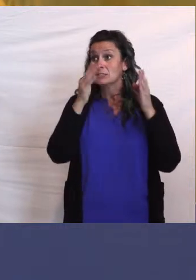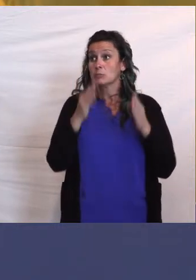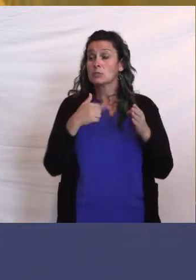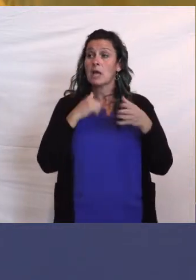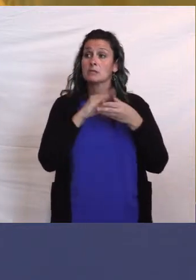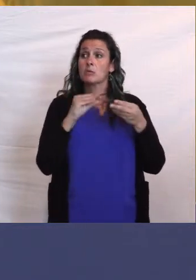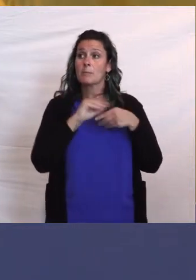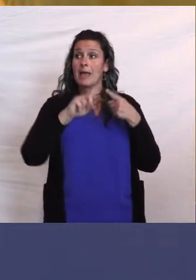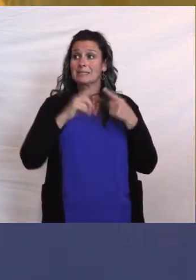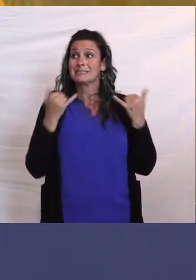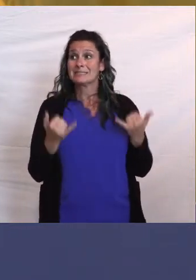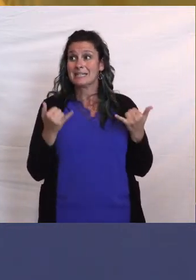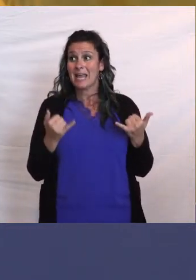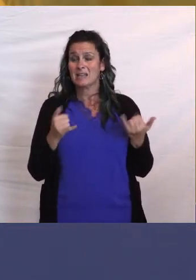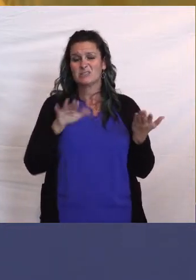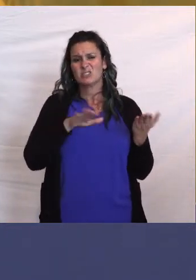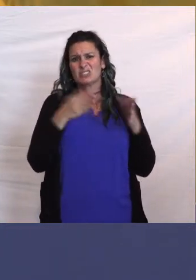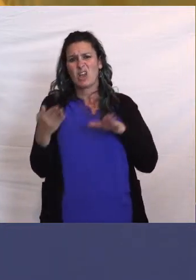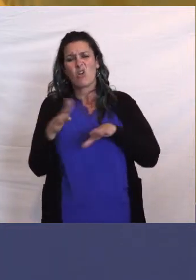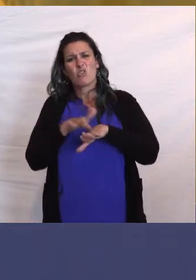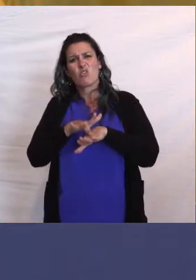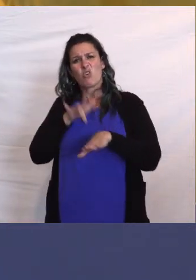today died early on